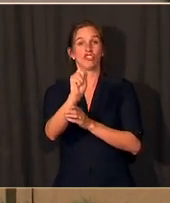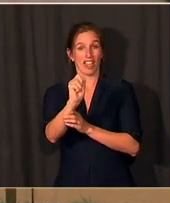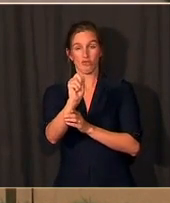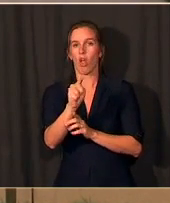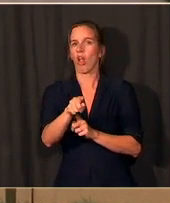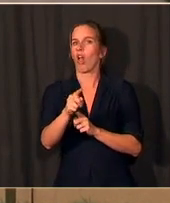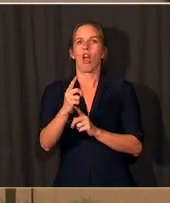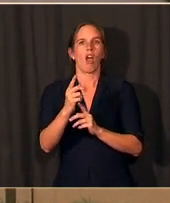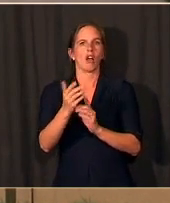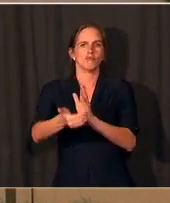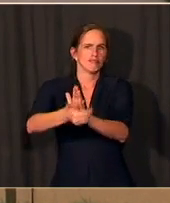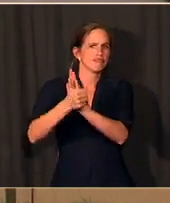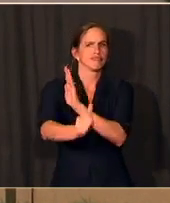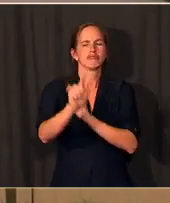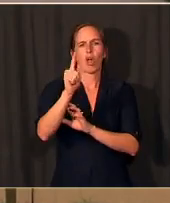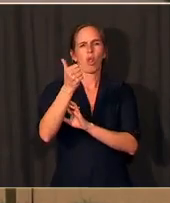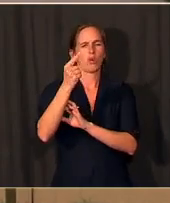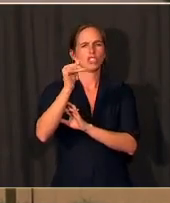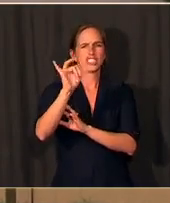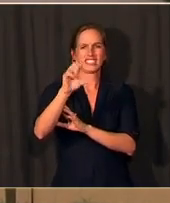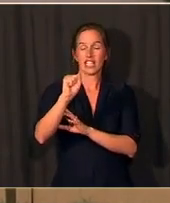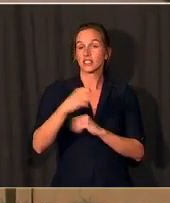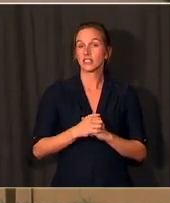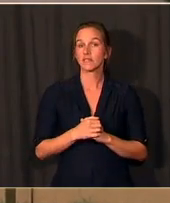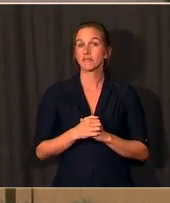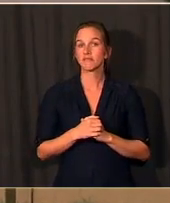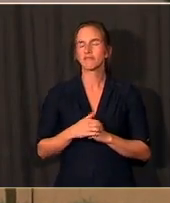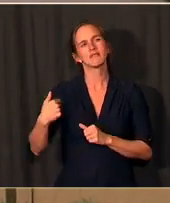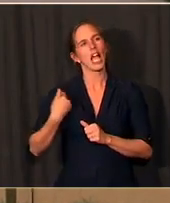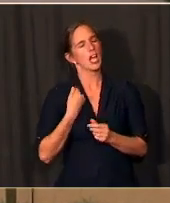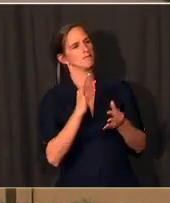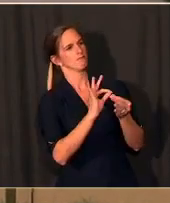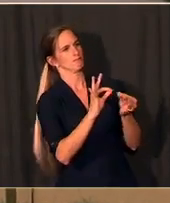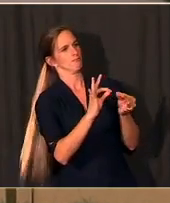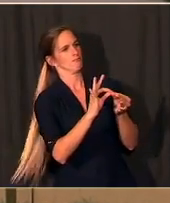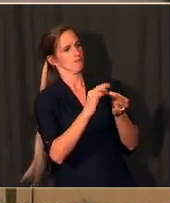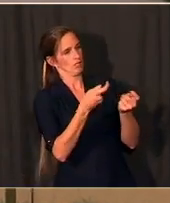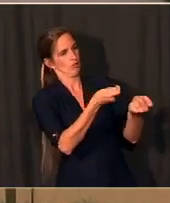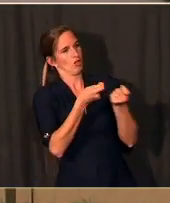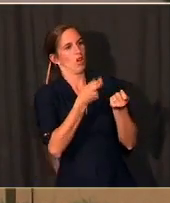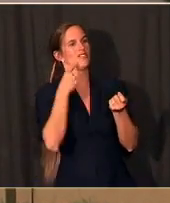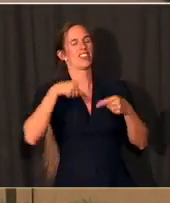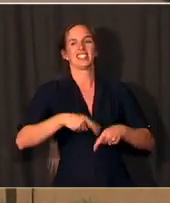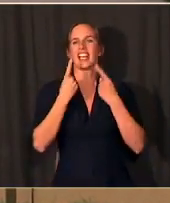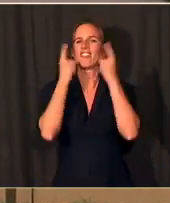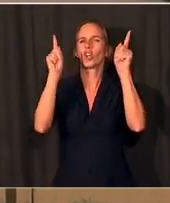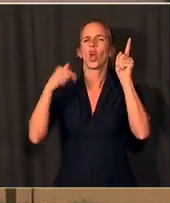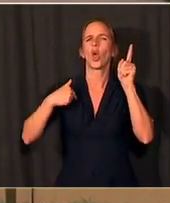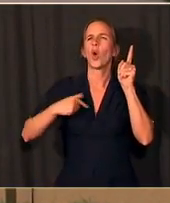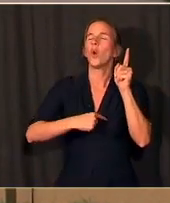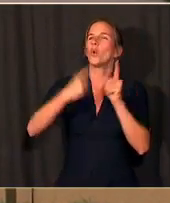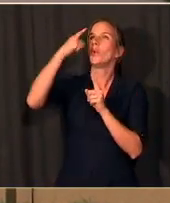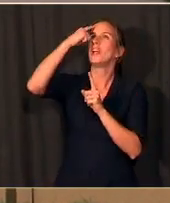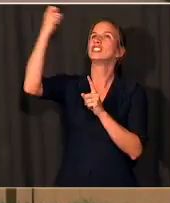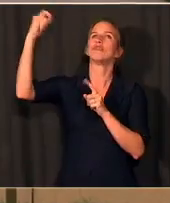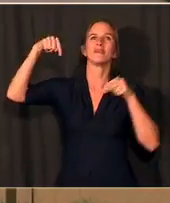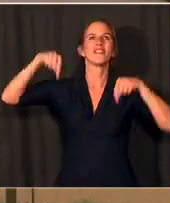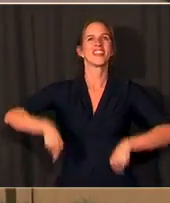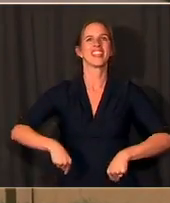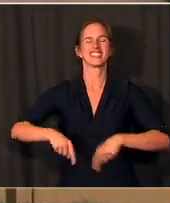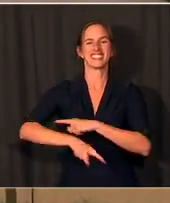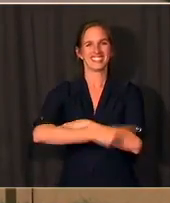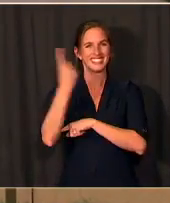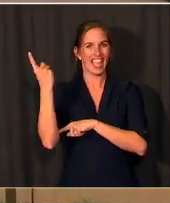When I first talked to Dr. Slaoui and General Perna about our goals and recruited them to this effort, we dreamed of being at the point we're at today,